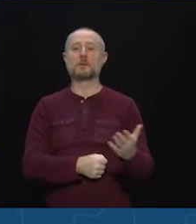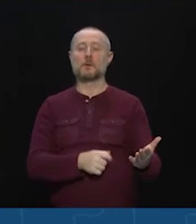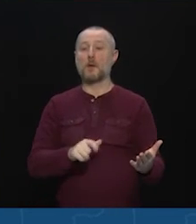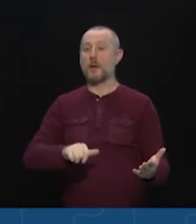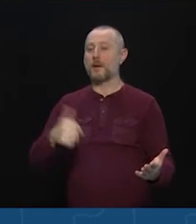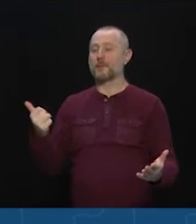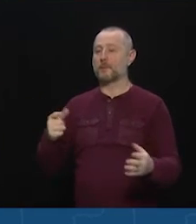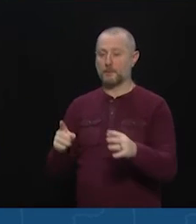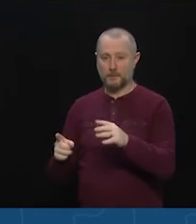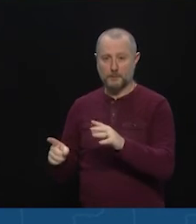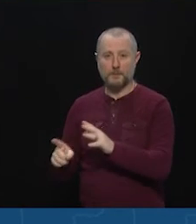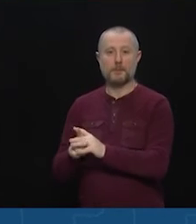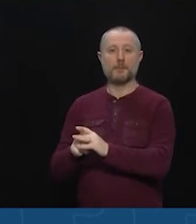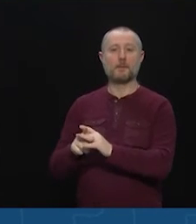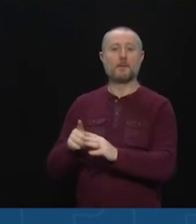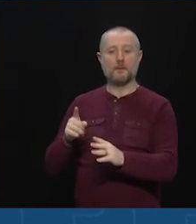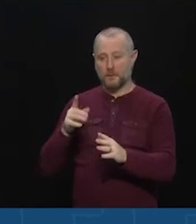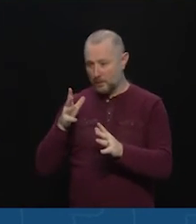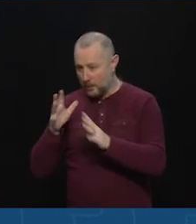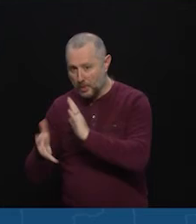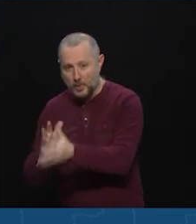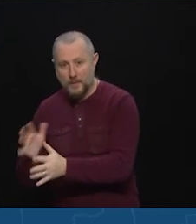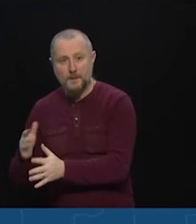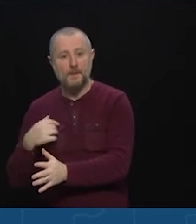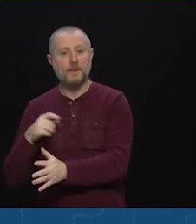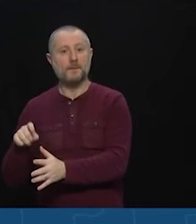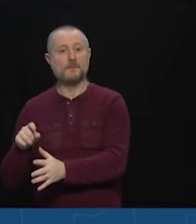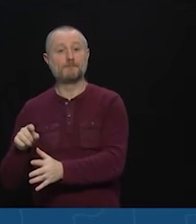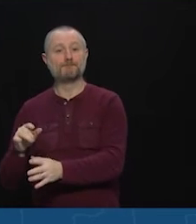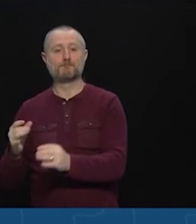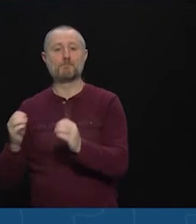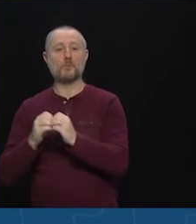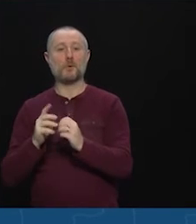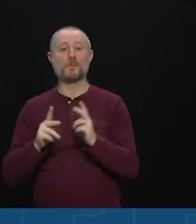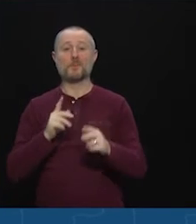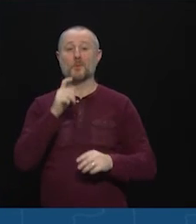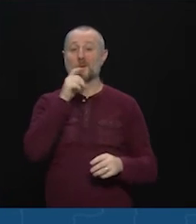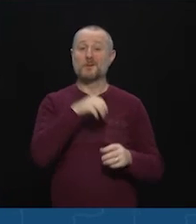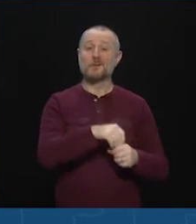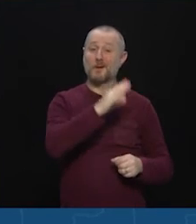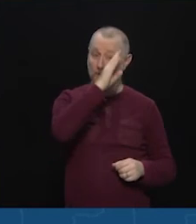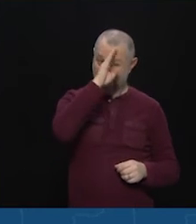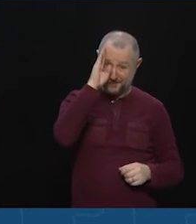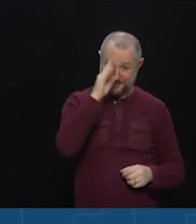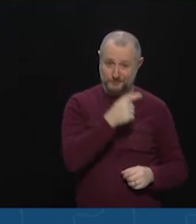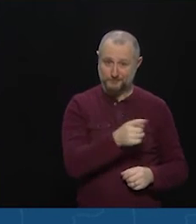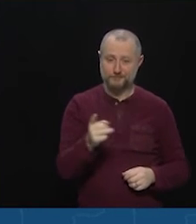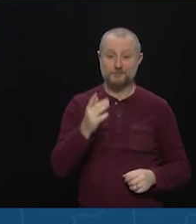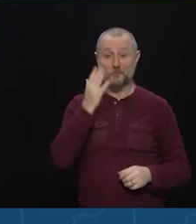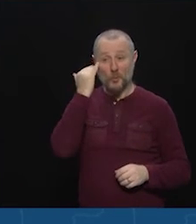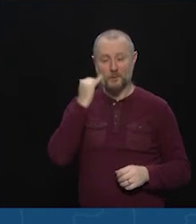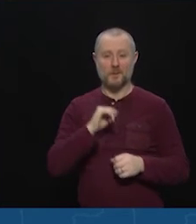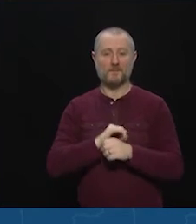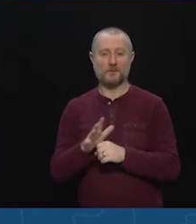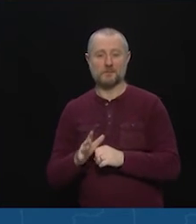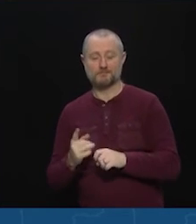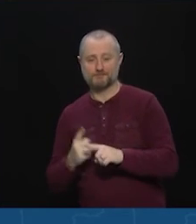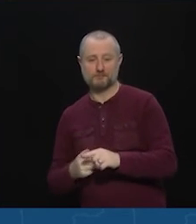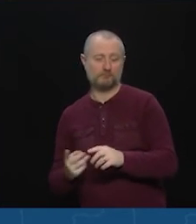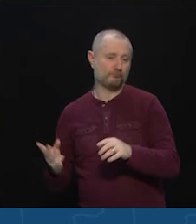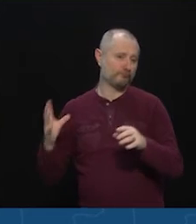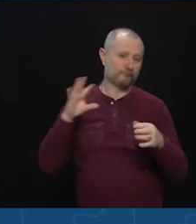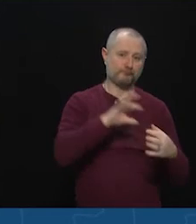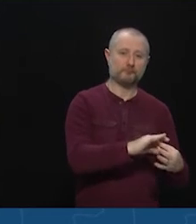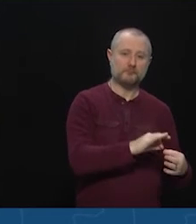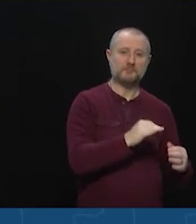still need attention, and it diverts. The more people we have in the hospital because of COVID, it's still putting tremendous stress on the healthcare system. I'm not saying that's